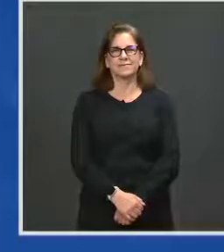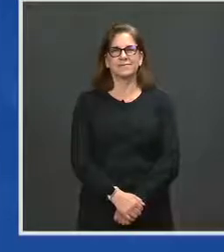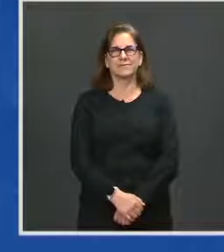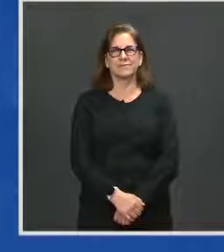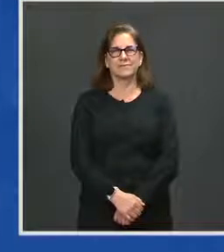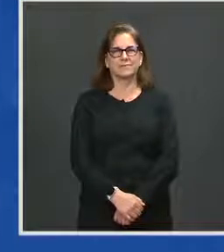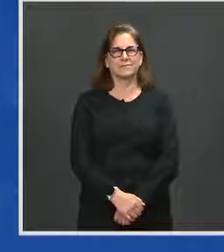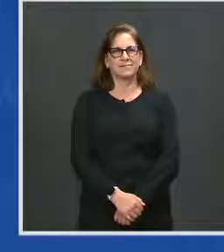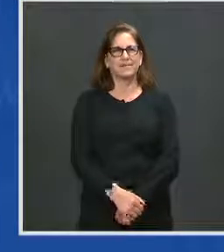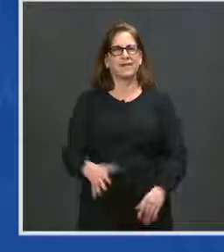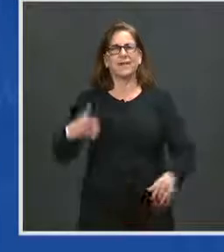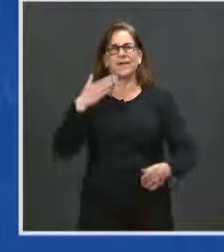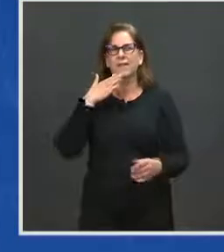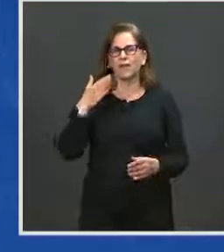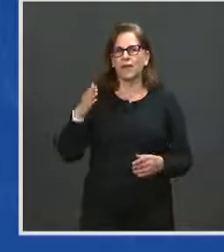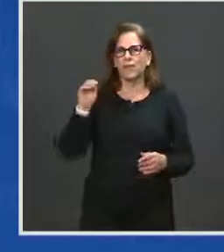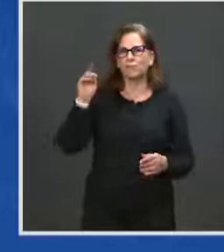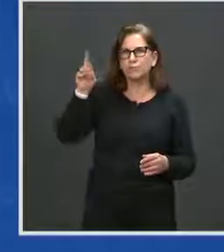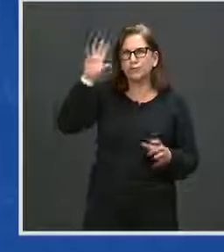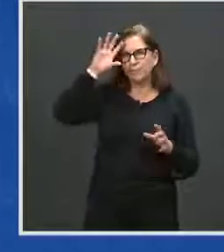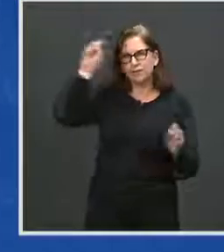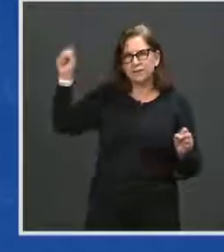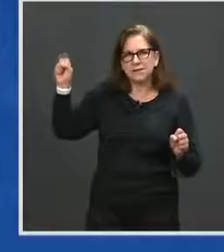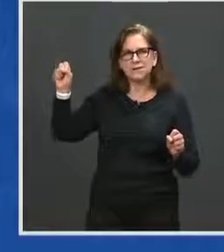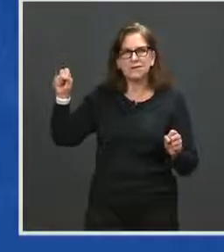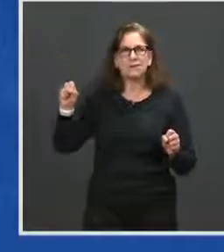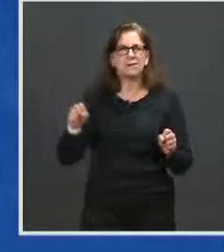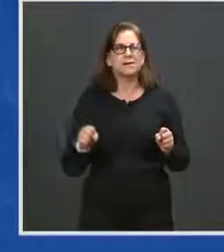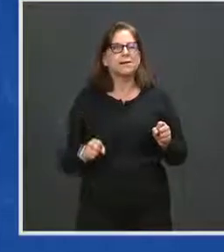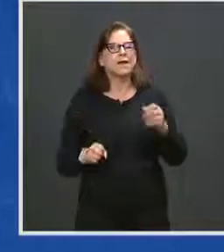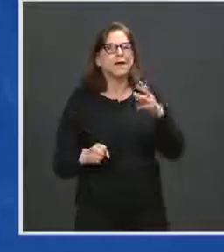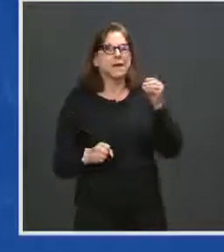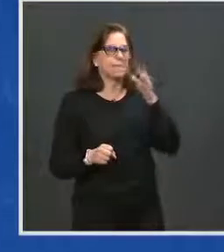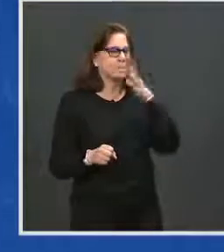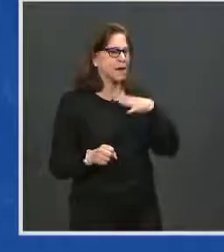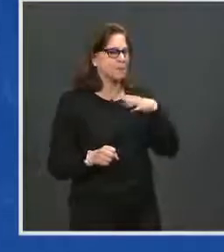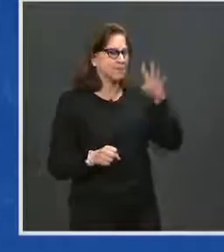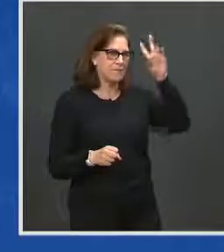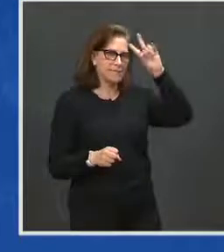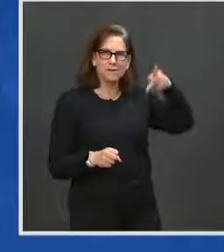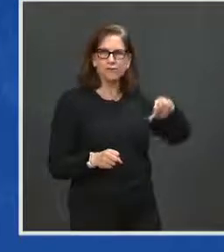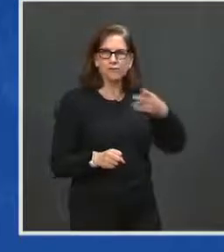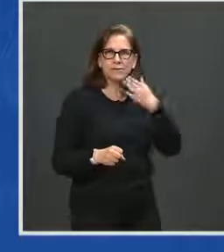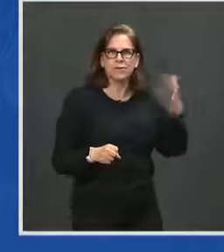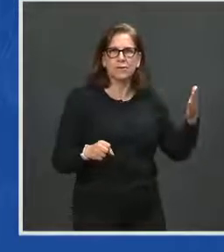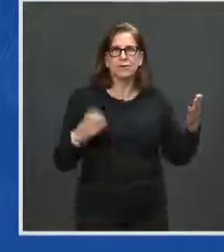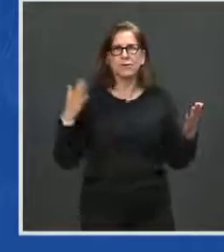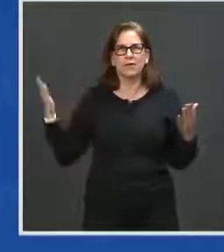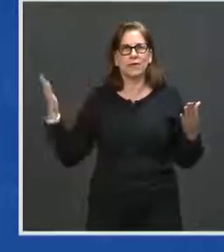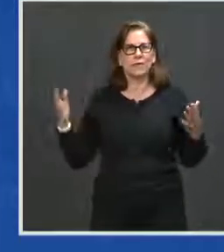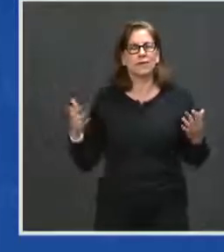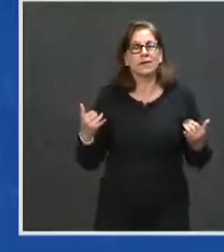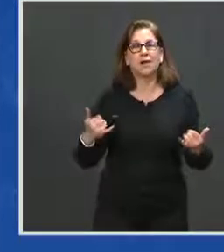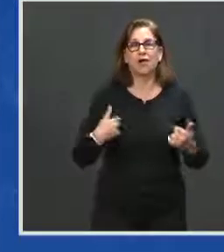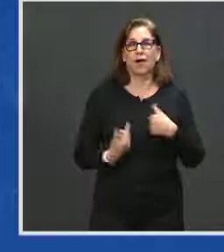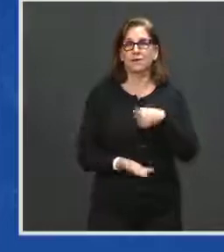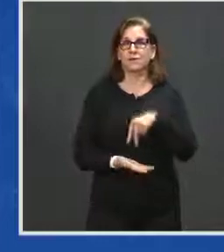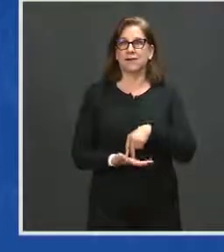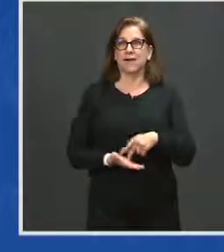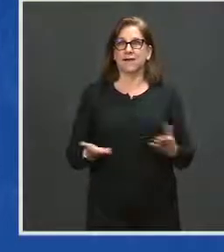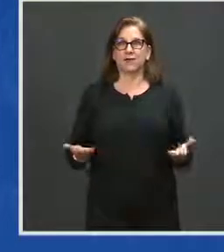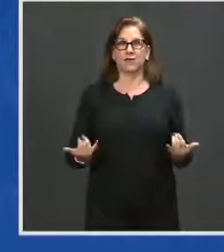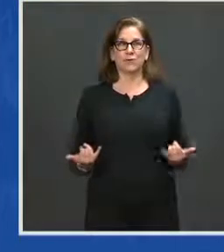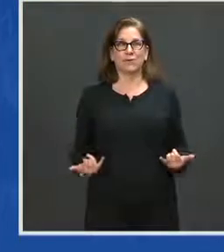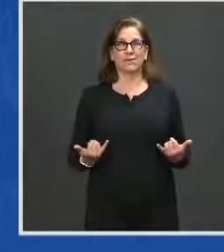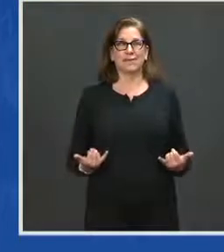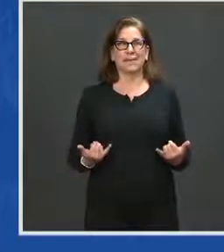Thank you, Mr. President and Madam Vice President. We stand here today not at a moment of tragedy, but